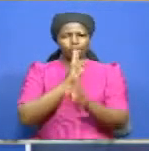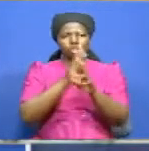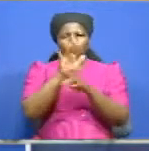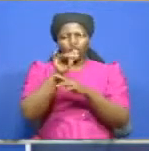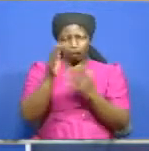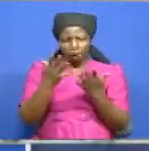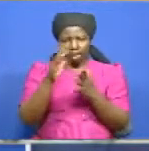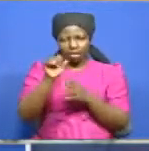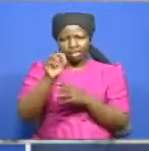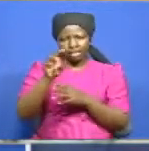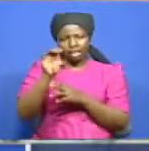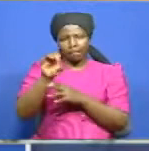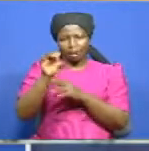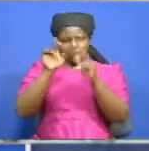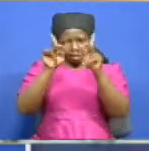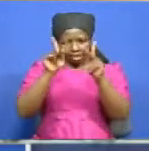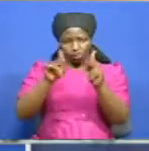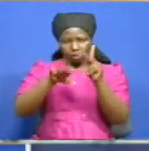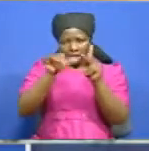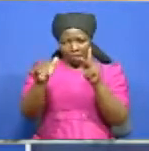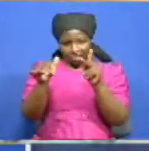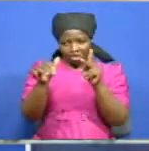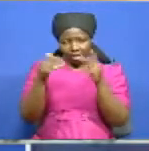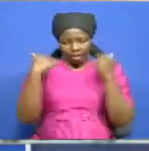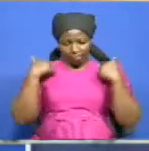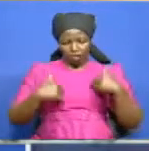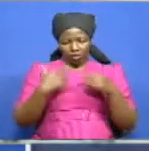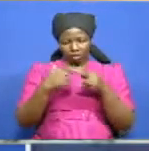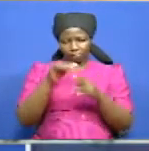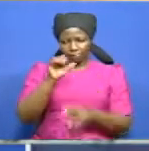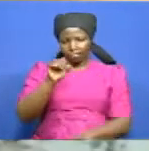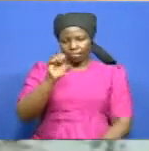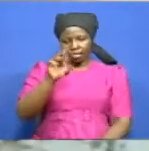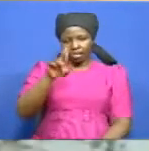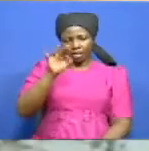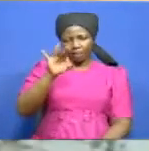Constituency of Kisumu County, I am Serfine Achieng Ouma.